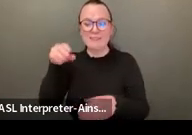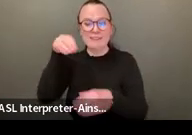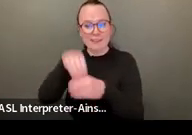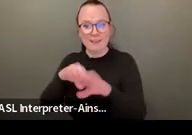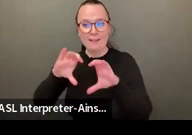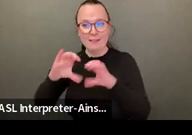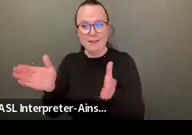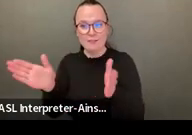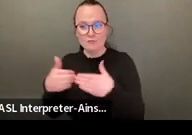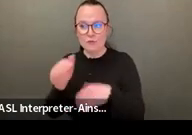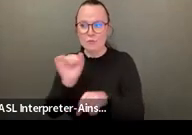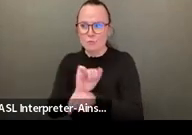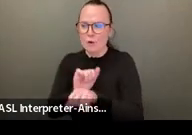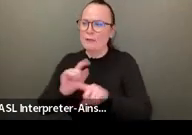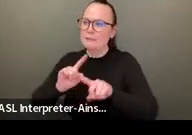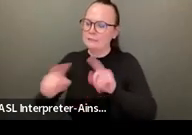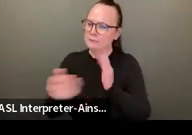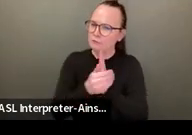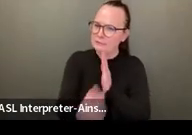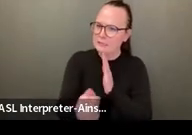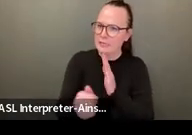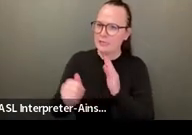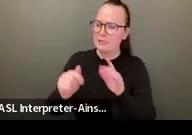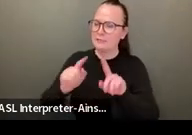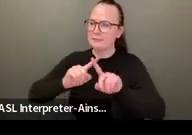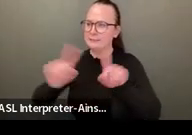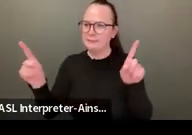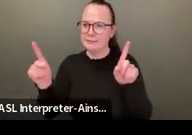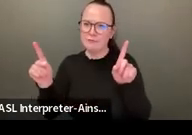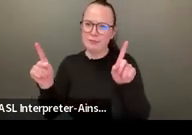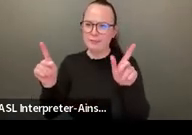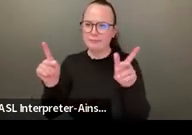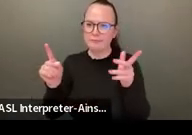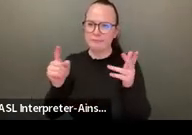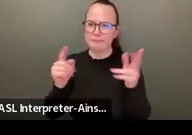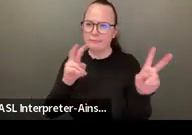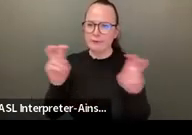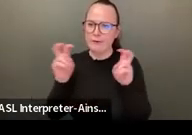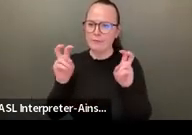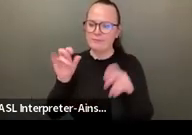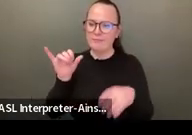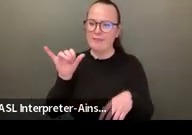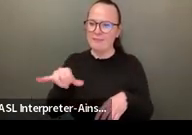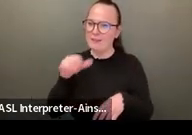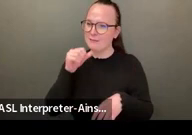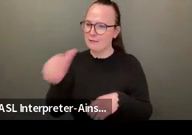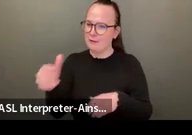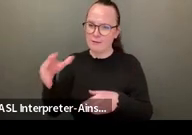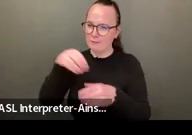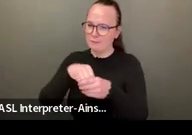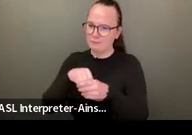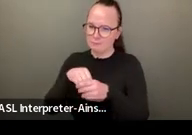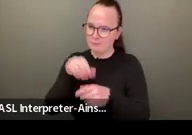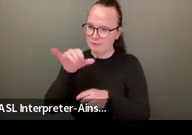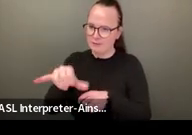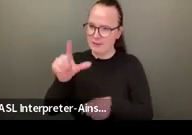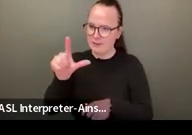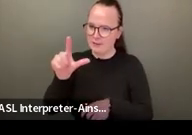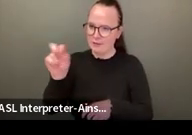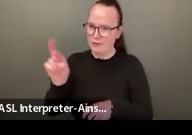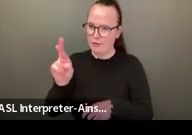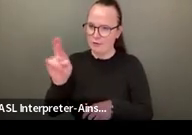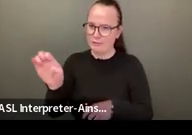on completely different skills or a different subset of skills, that really isn't part of that least restrictive